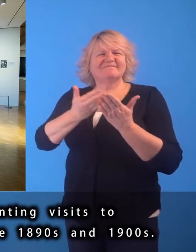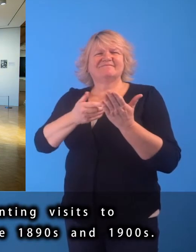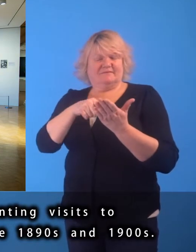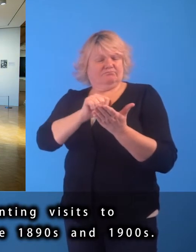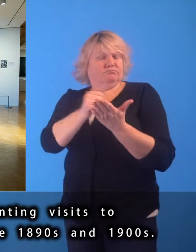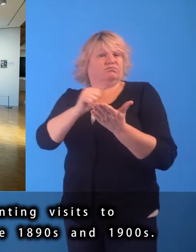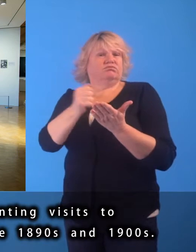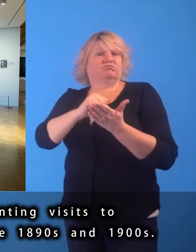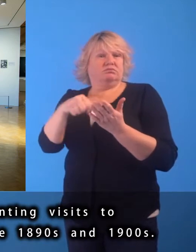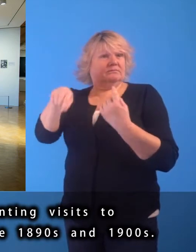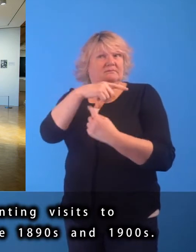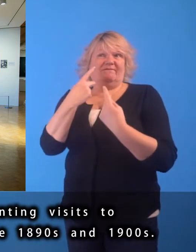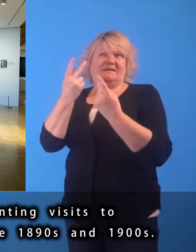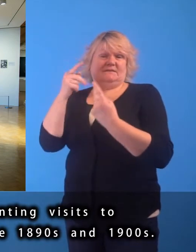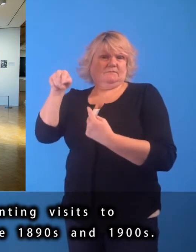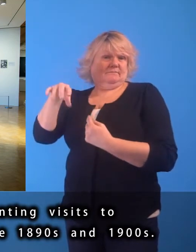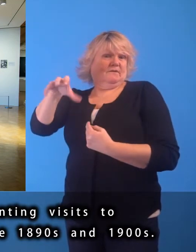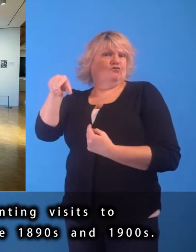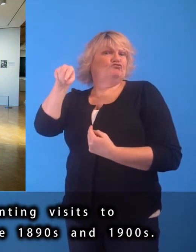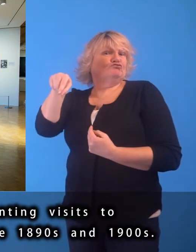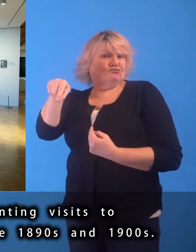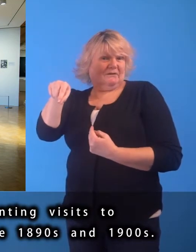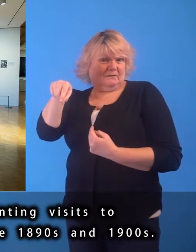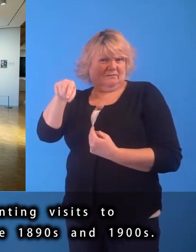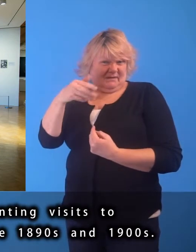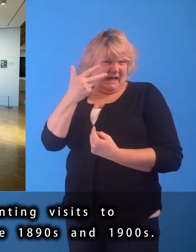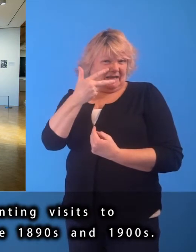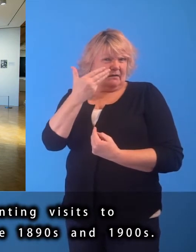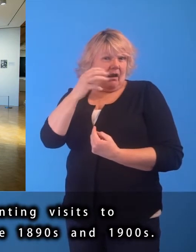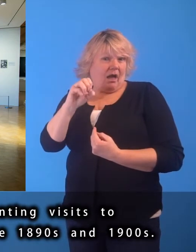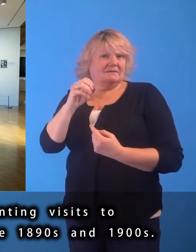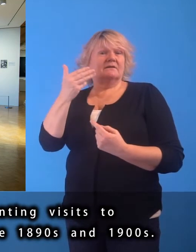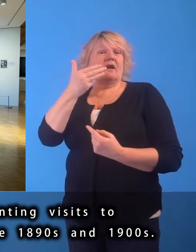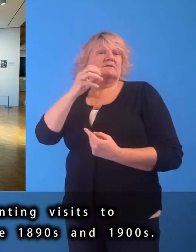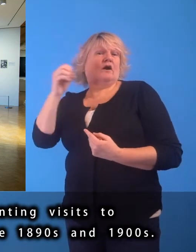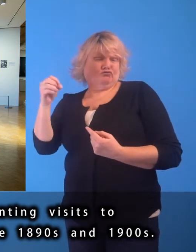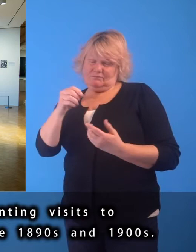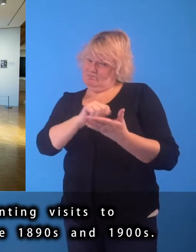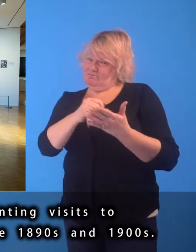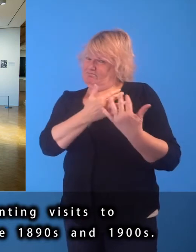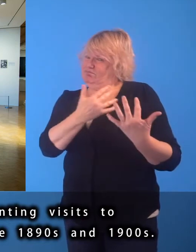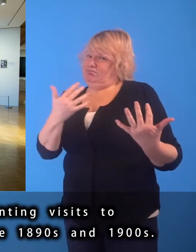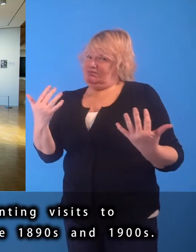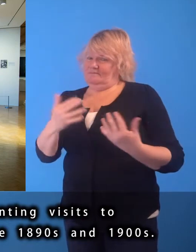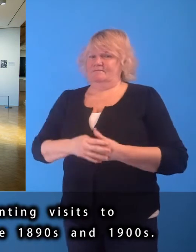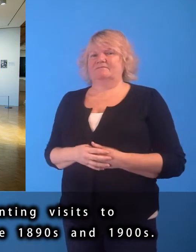Numerous travelogues documenting visits to the country were published in the 1890s and